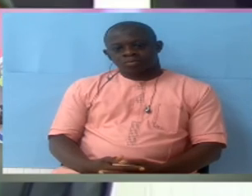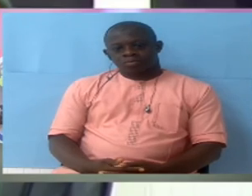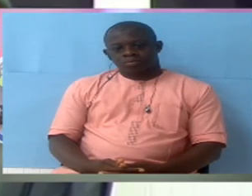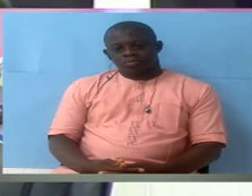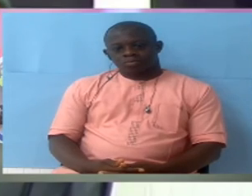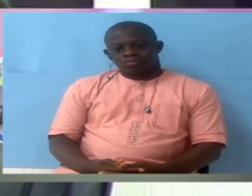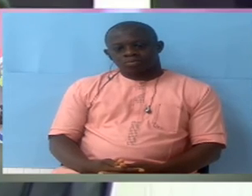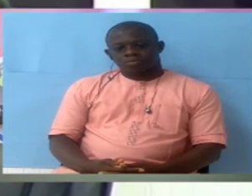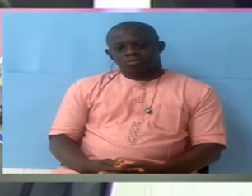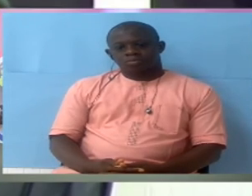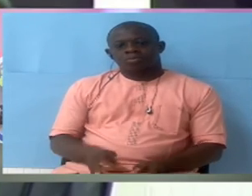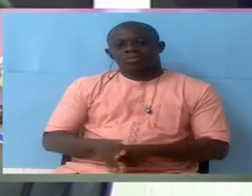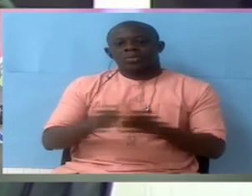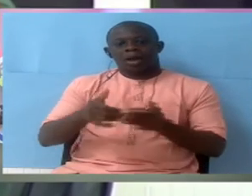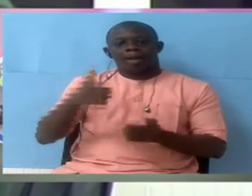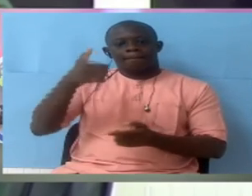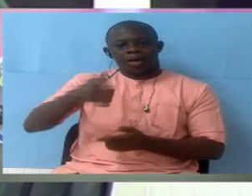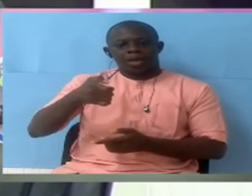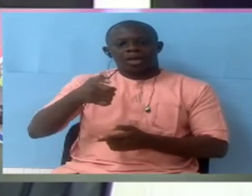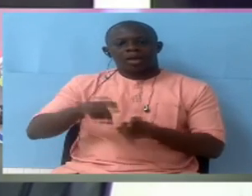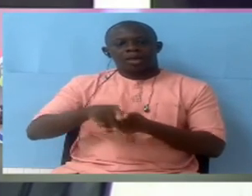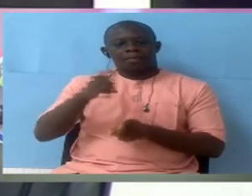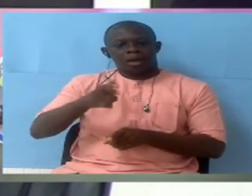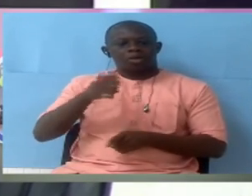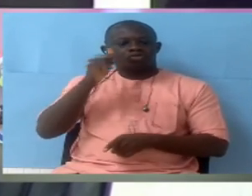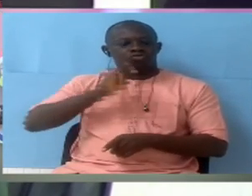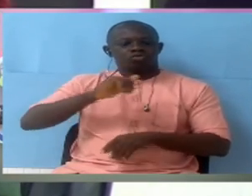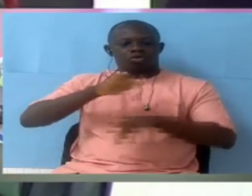that they apply on my flesh. With